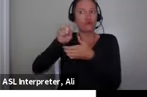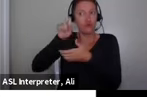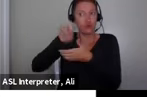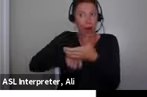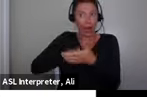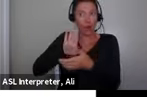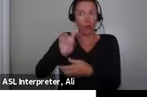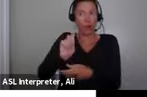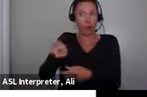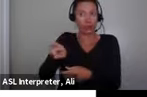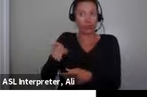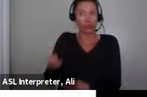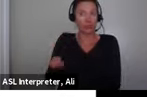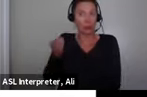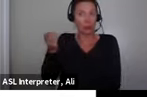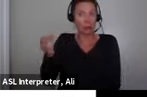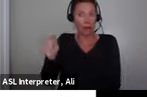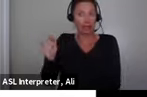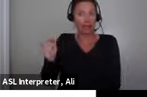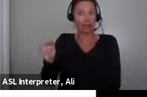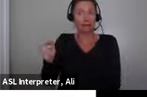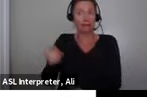and so that it can be addressed.